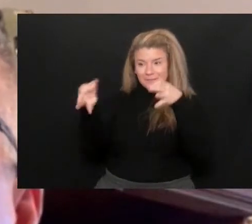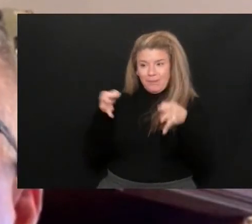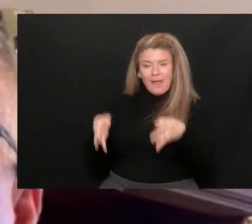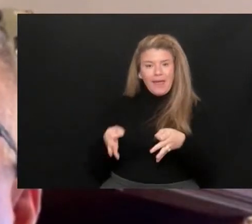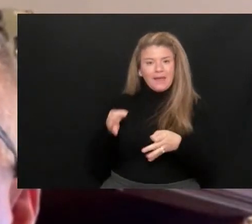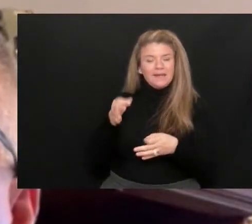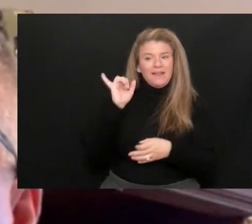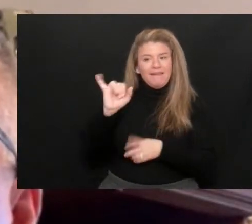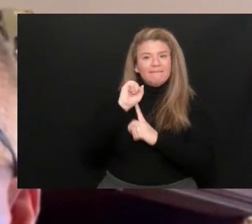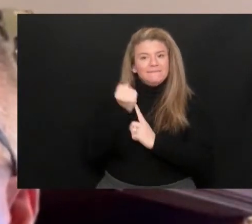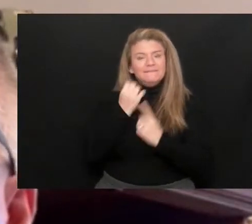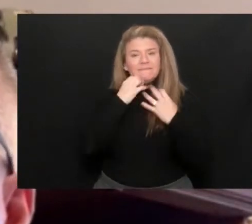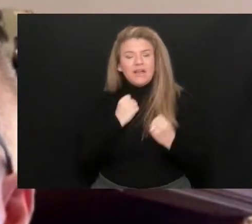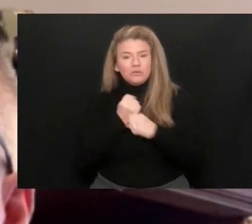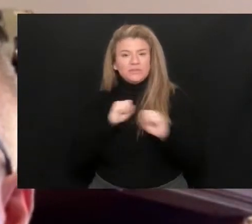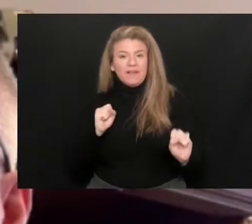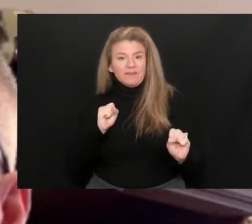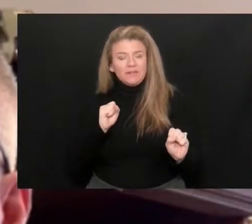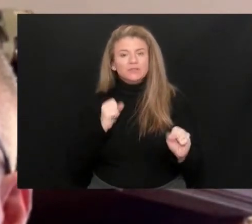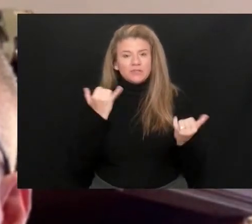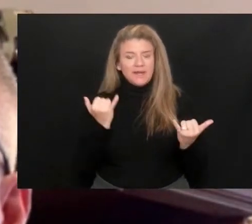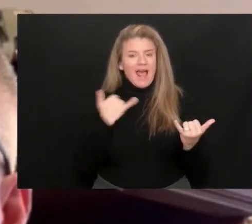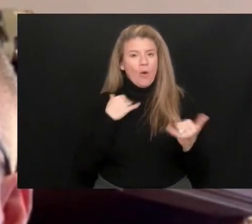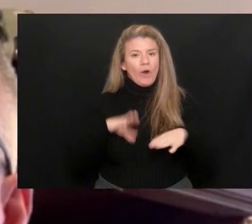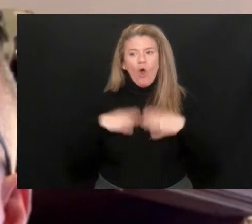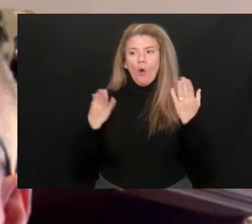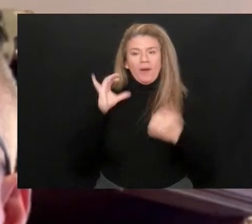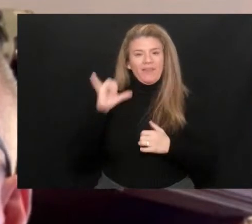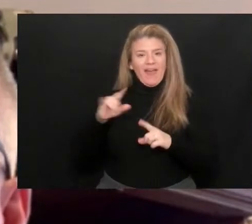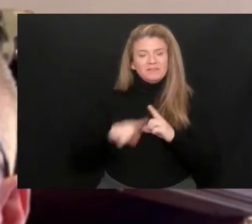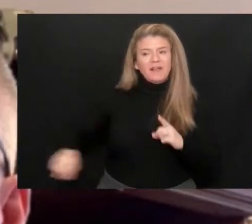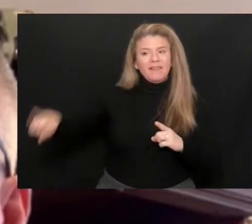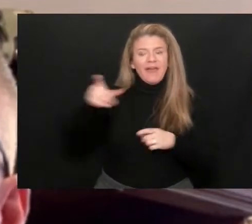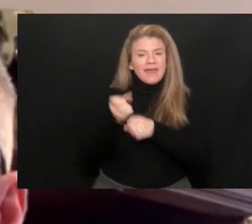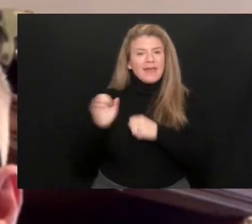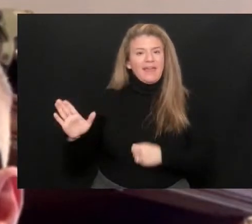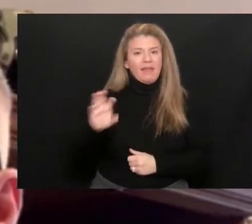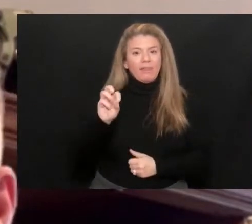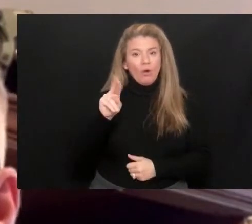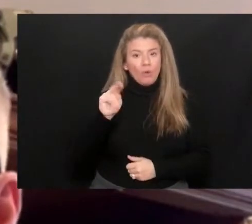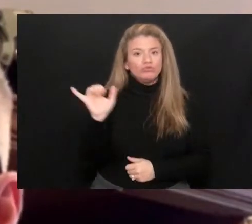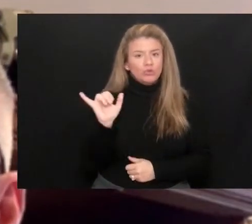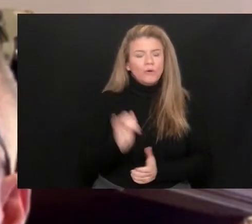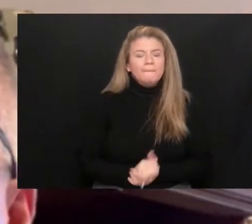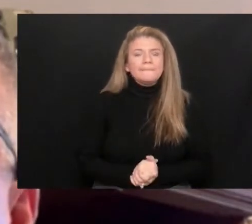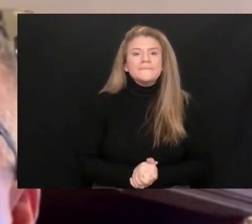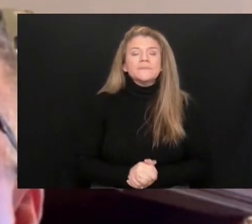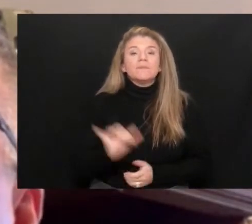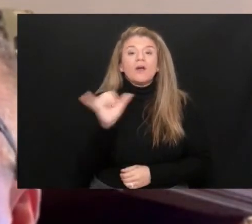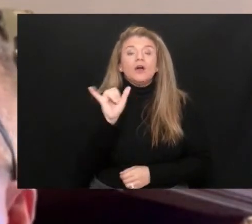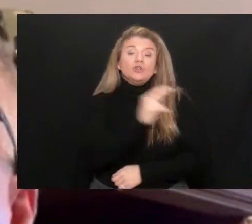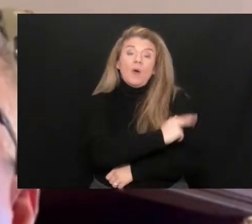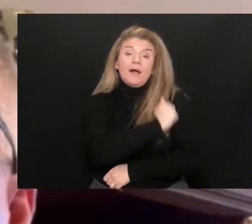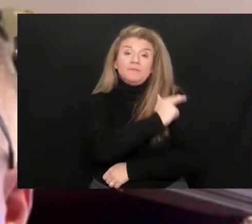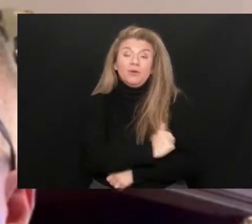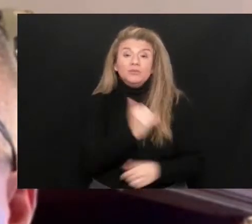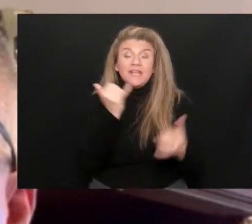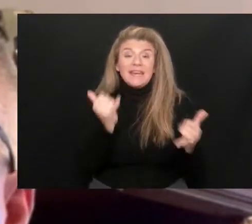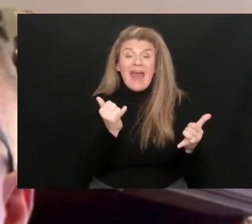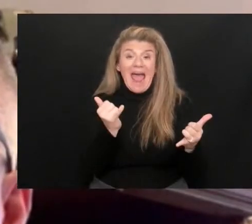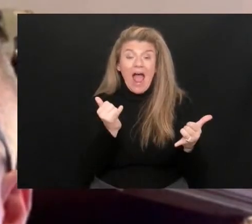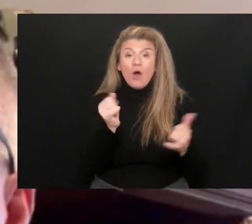value and safety of the shot. So we're making those available in that form. Also, hospitals are now,